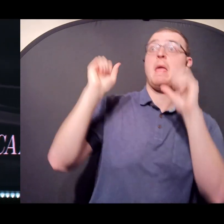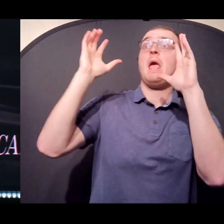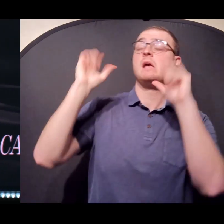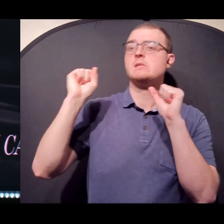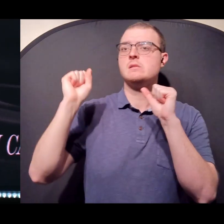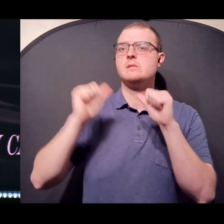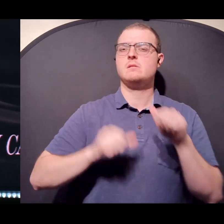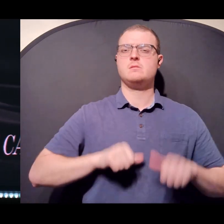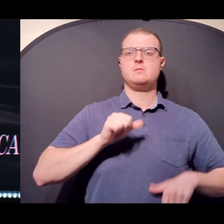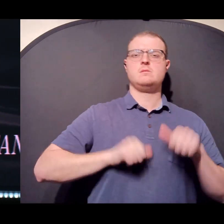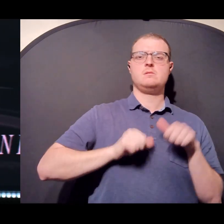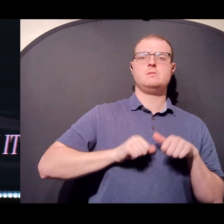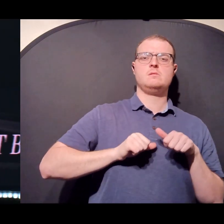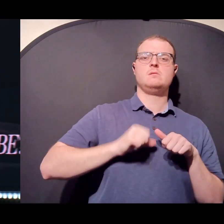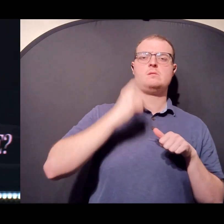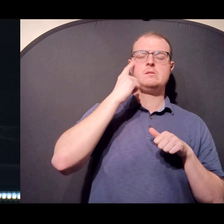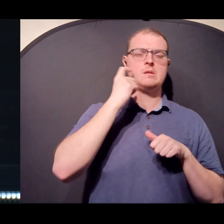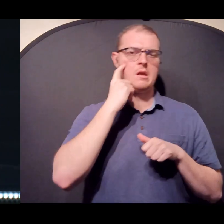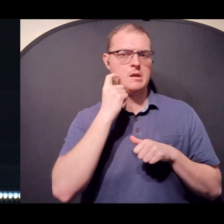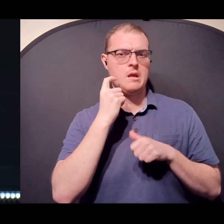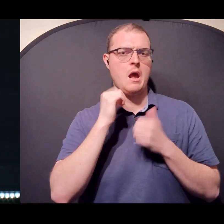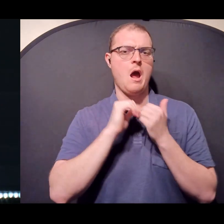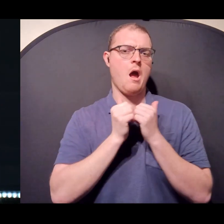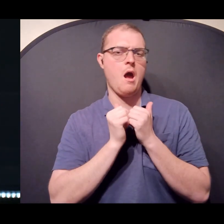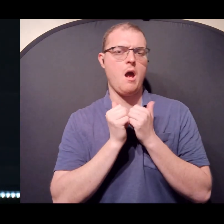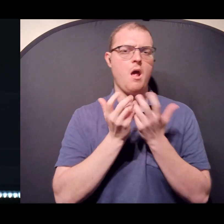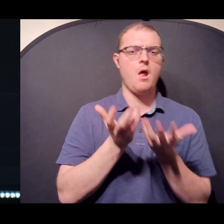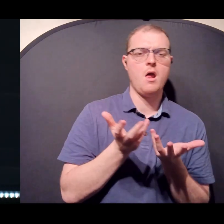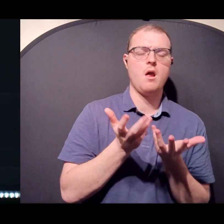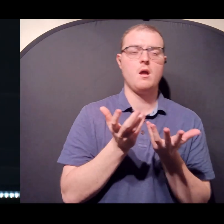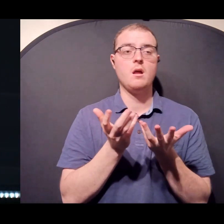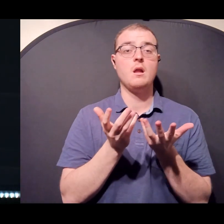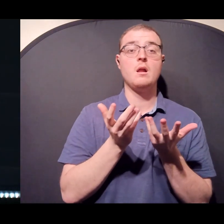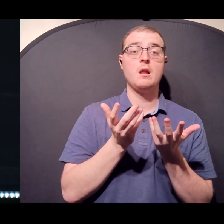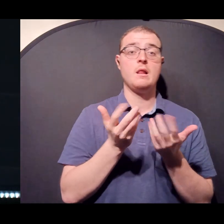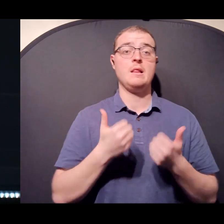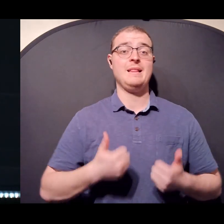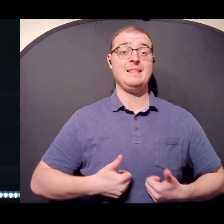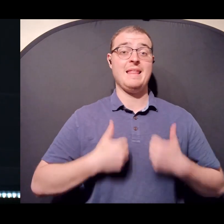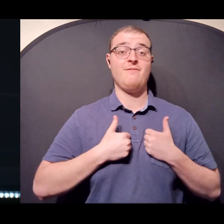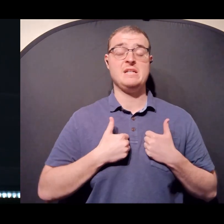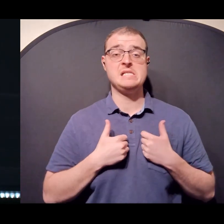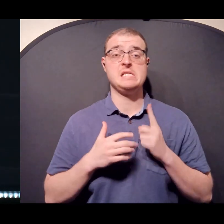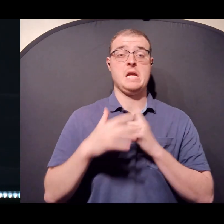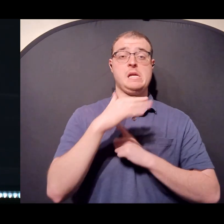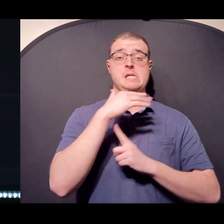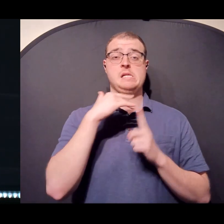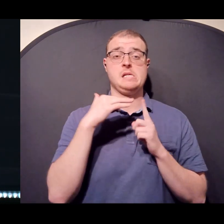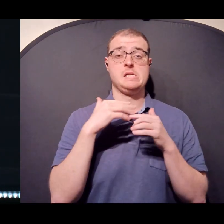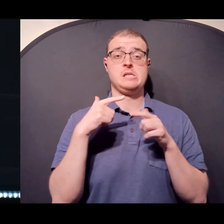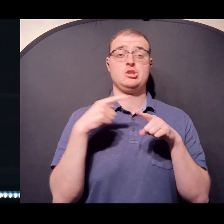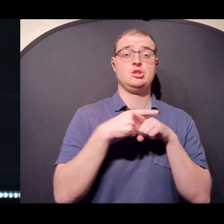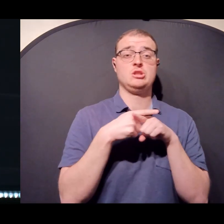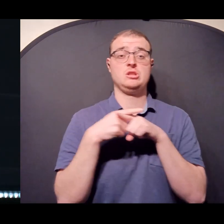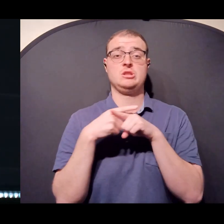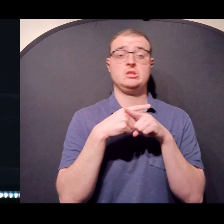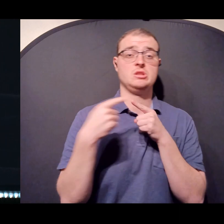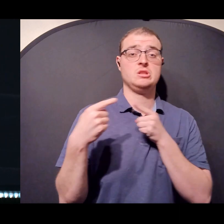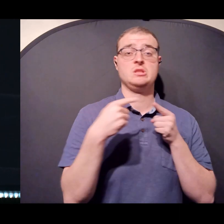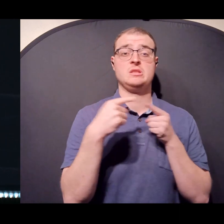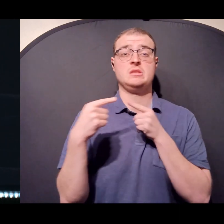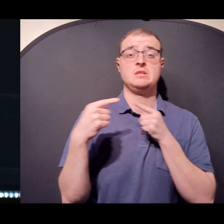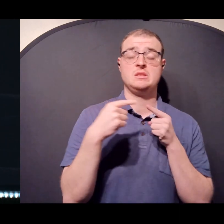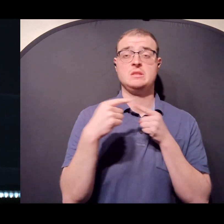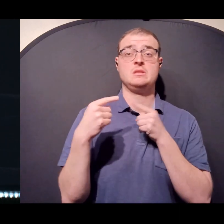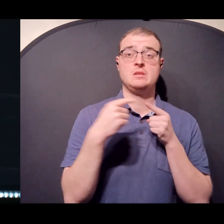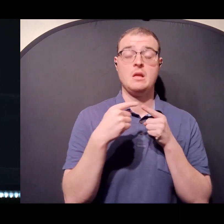Doubt. This is amazing. Wonder. And Mary in our story is living in this tension, but in the middle of